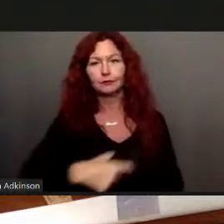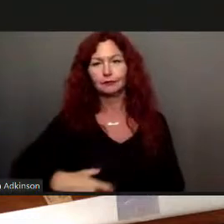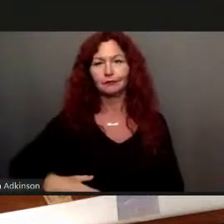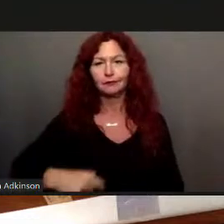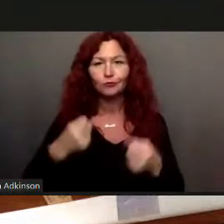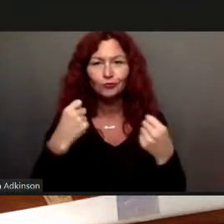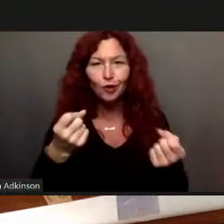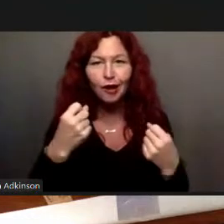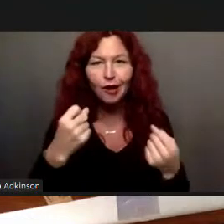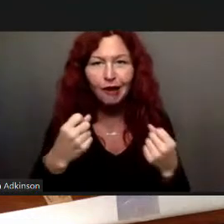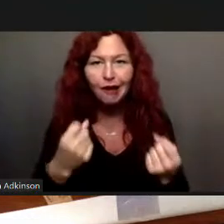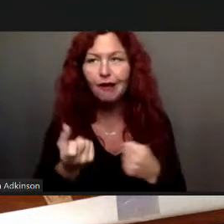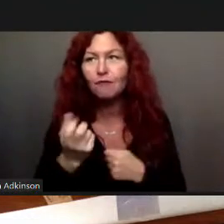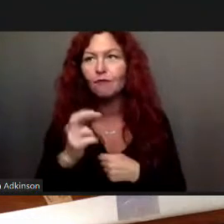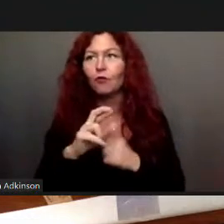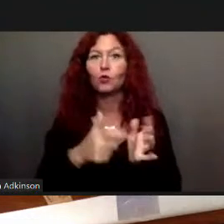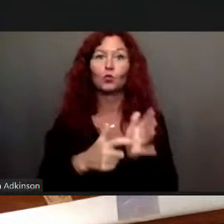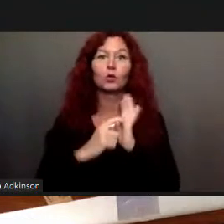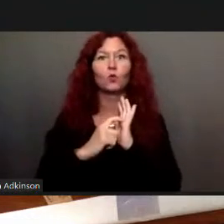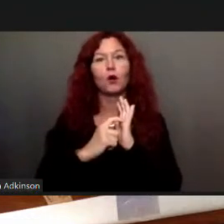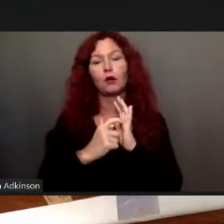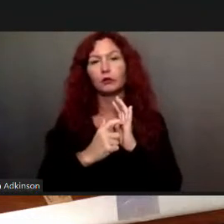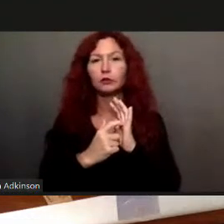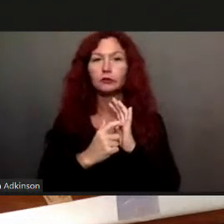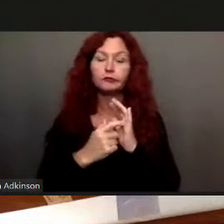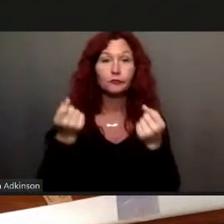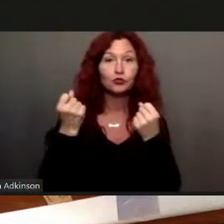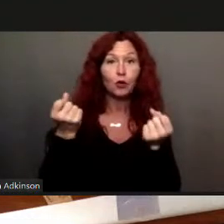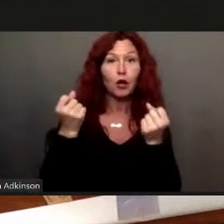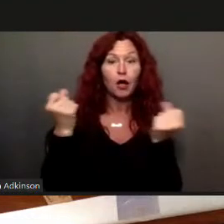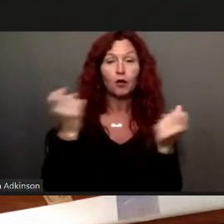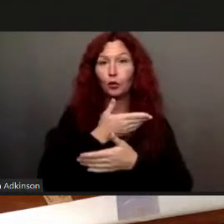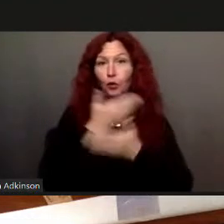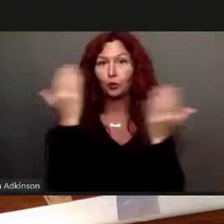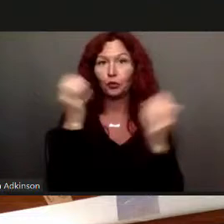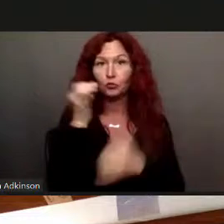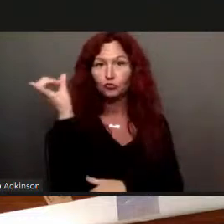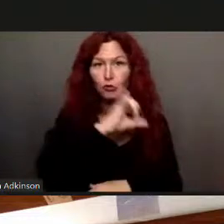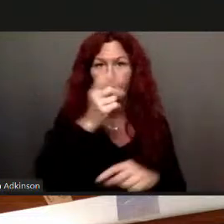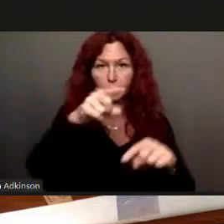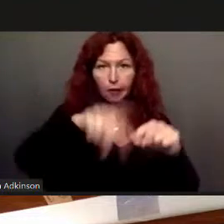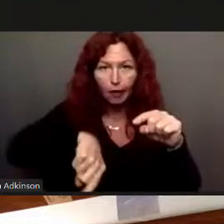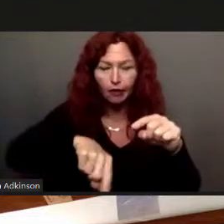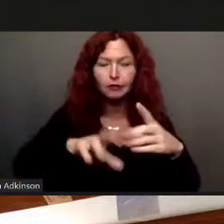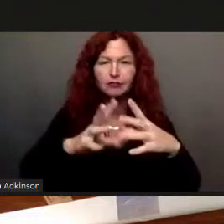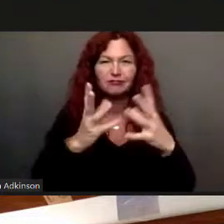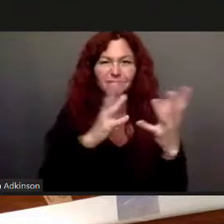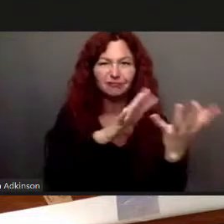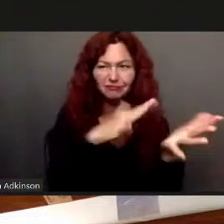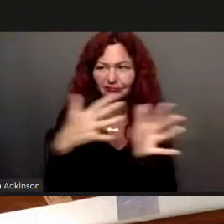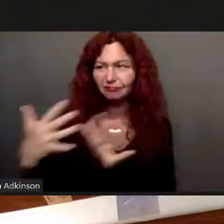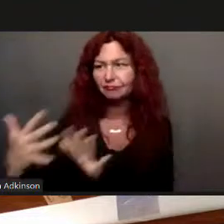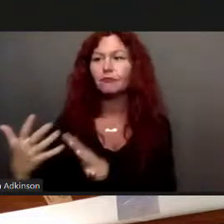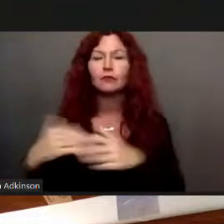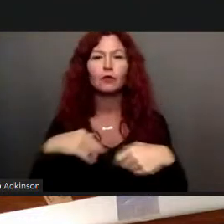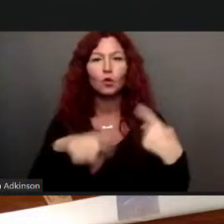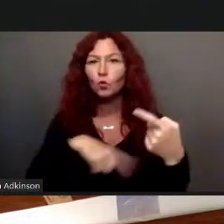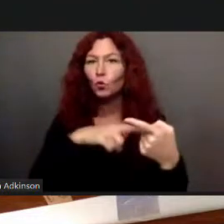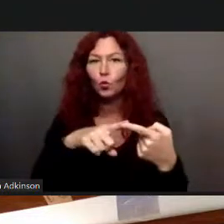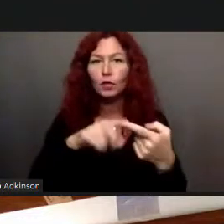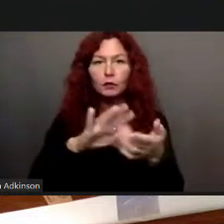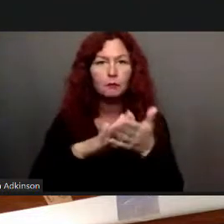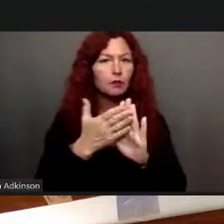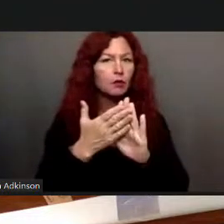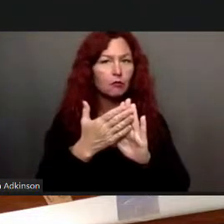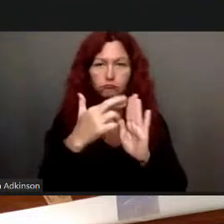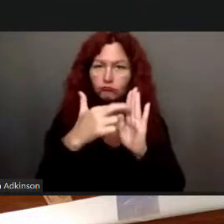you know, there needs to be more enforcement of people outside not wearing masks? I've already made that. I already crossed that point. I crossed that point last week,